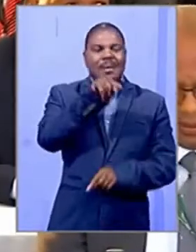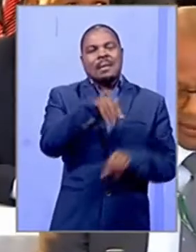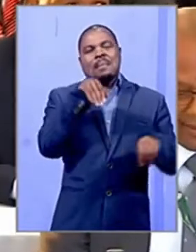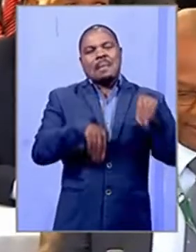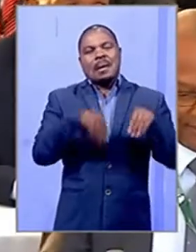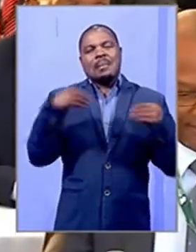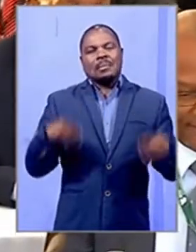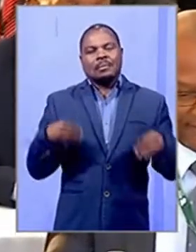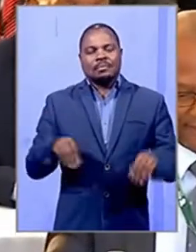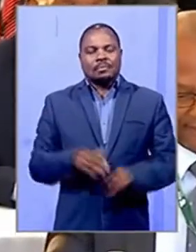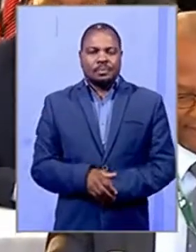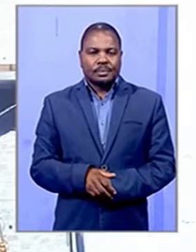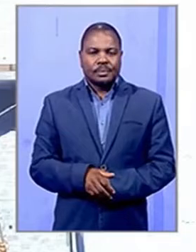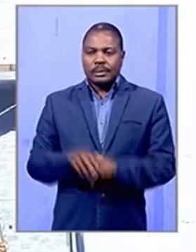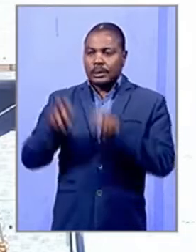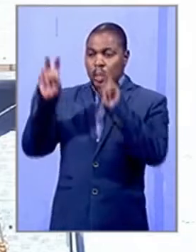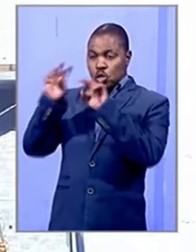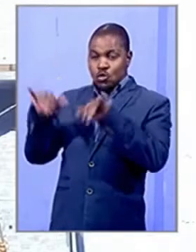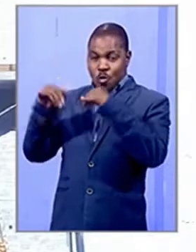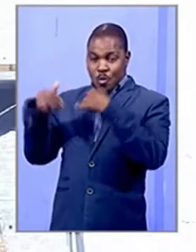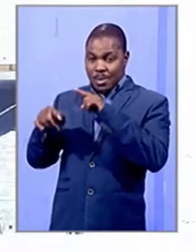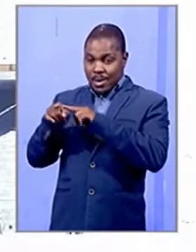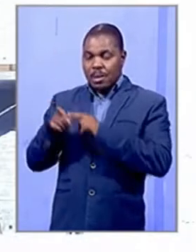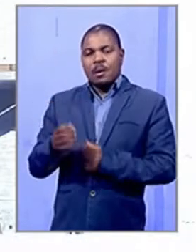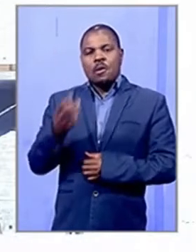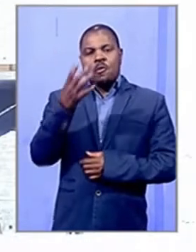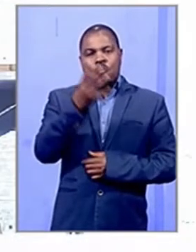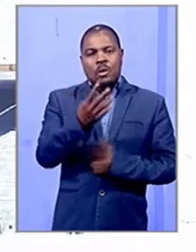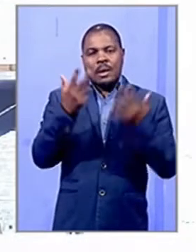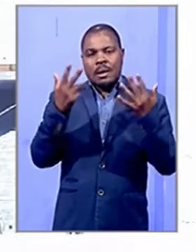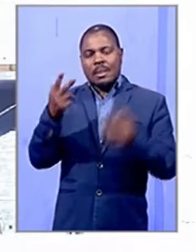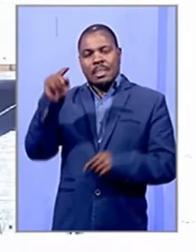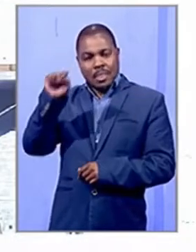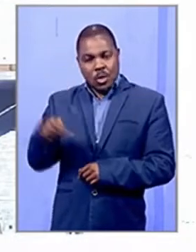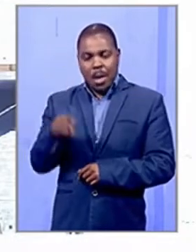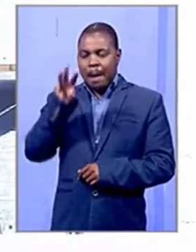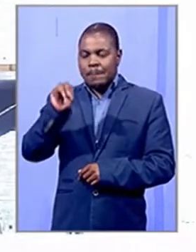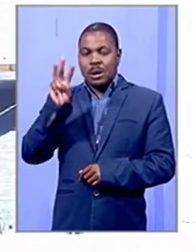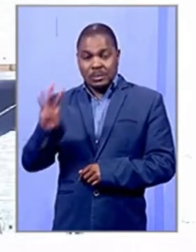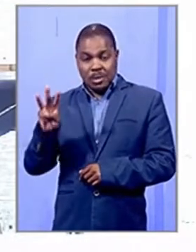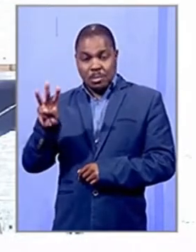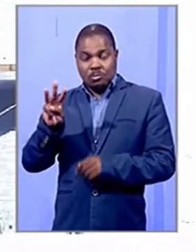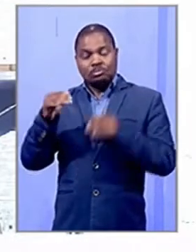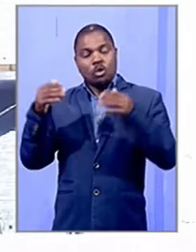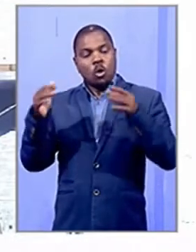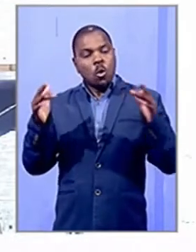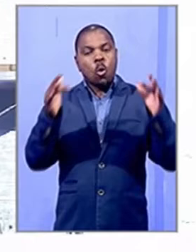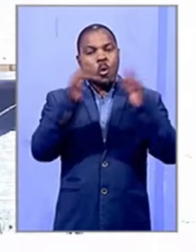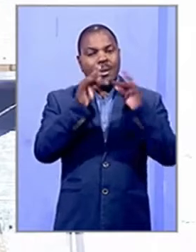le. Eskom has 48,000 megawatts connected. At best, it